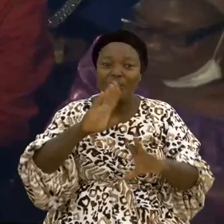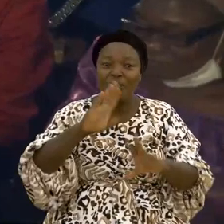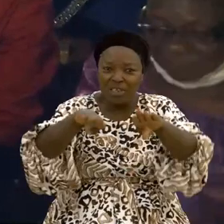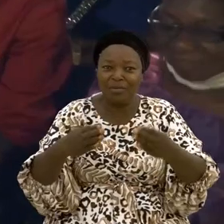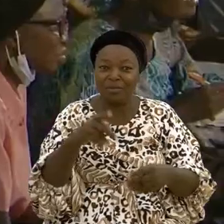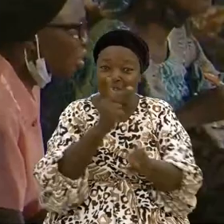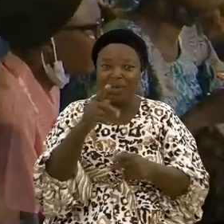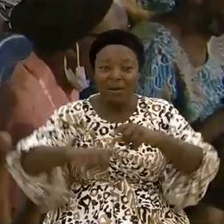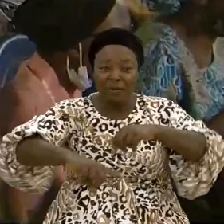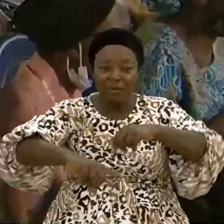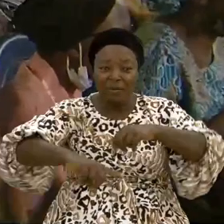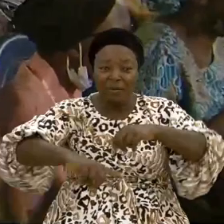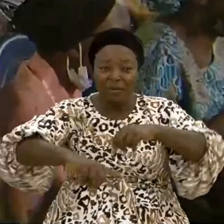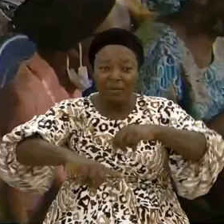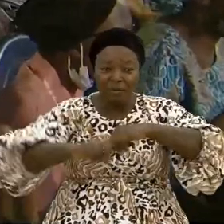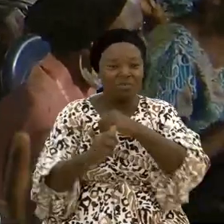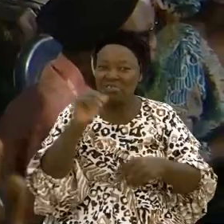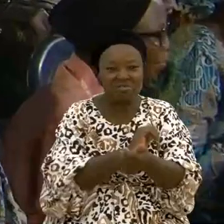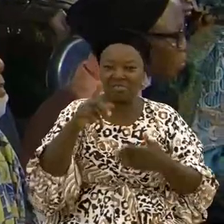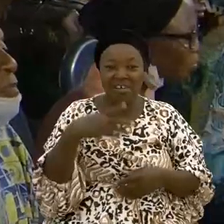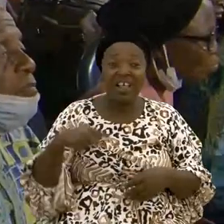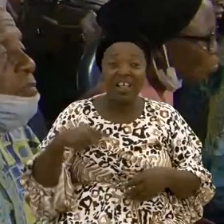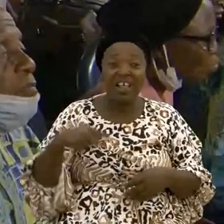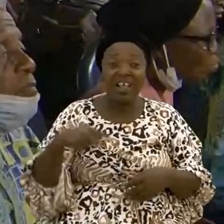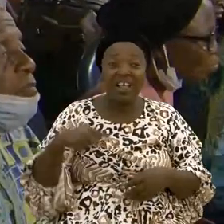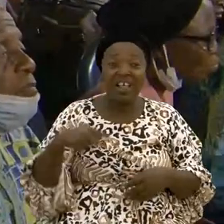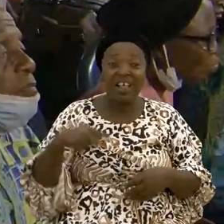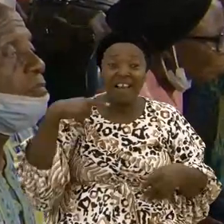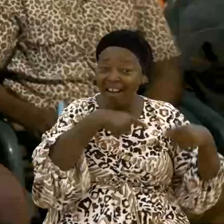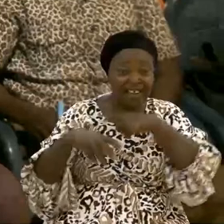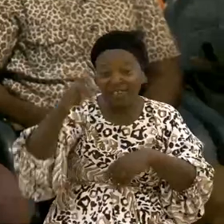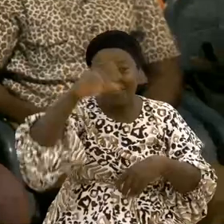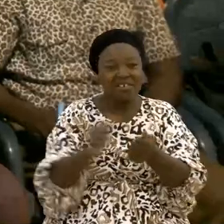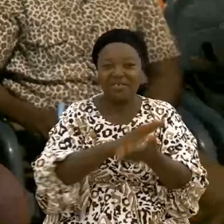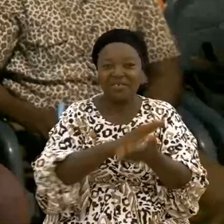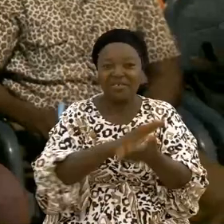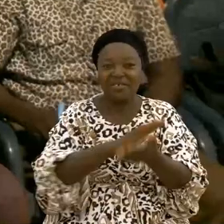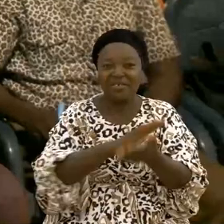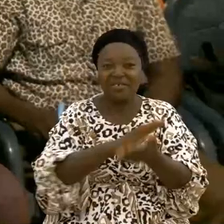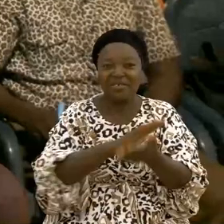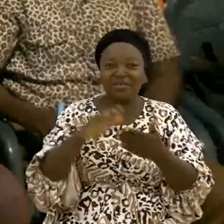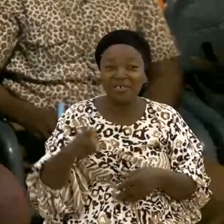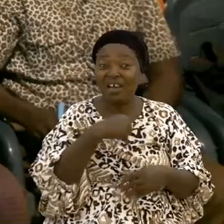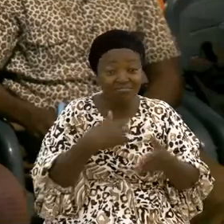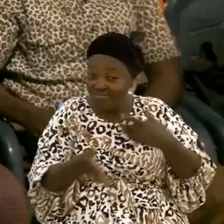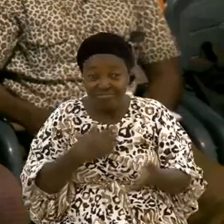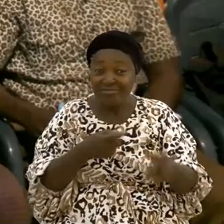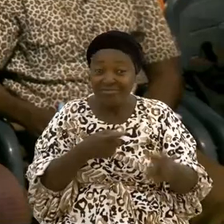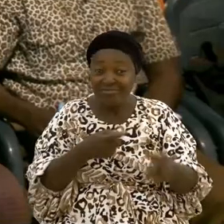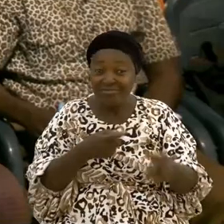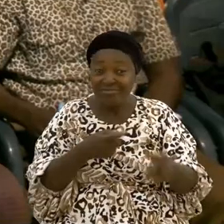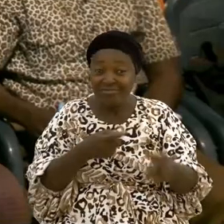Persecution will not destroy you. The lies of the devil will not destroy you. And whatever persecutors